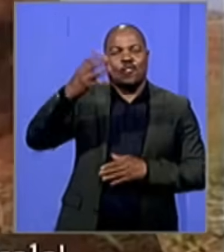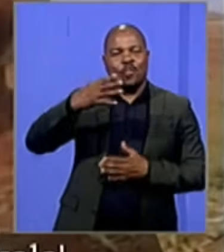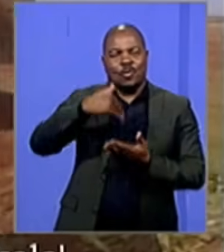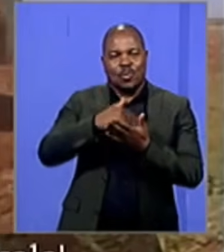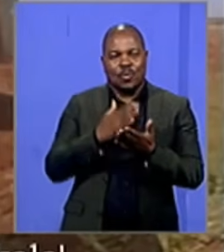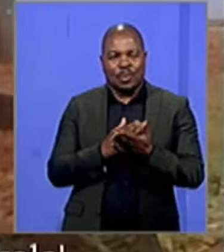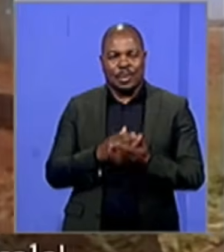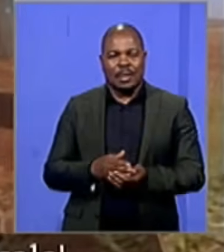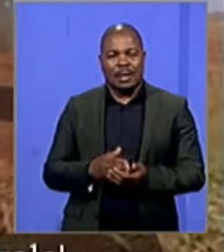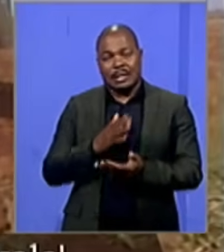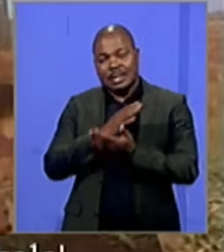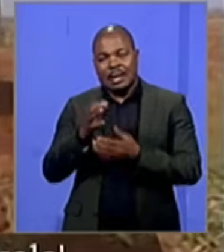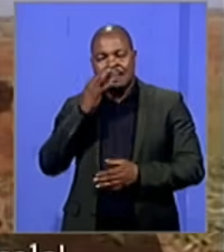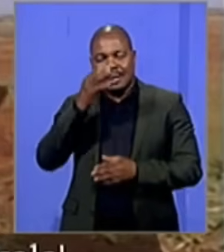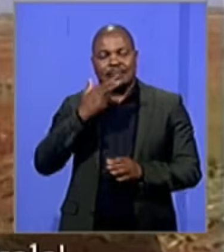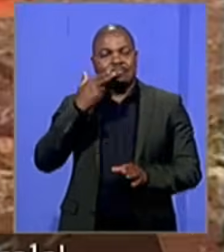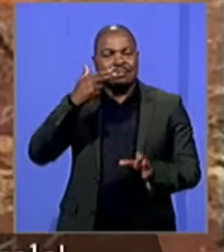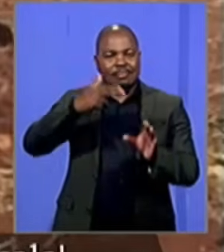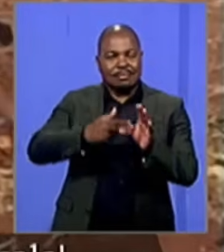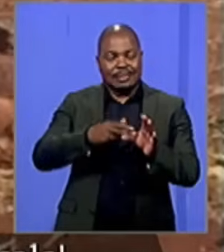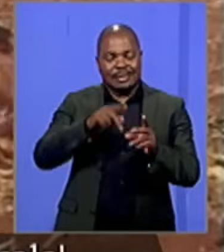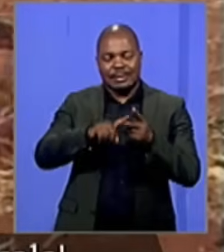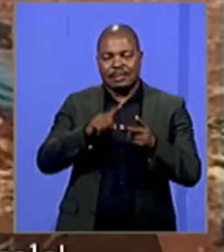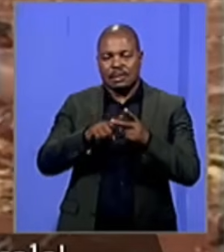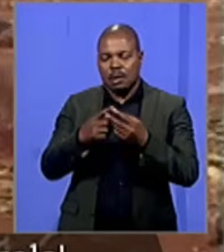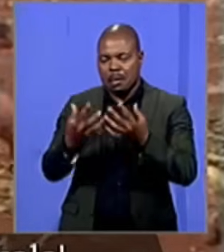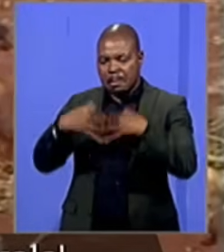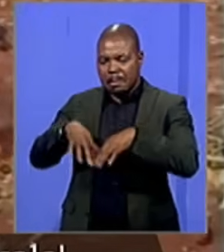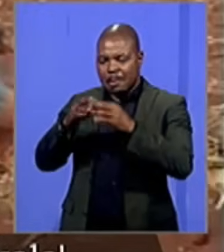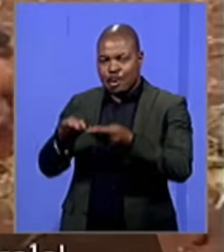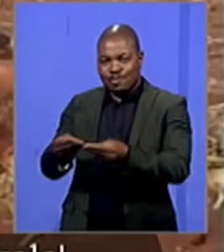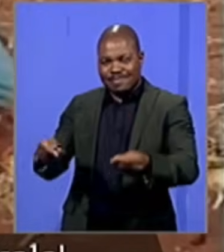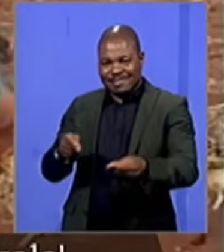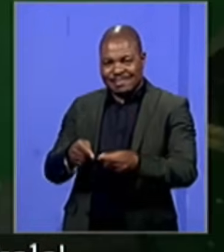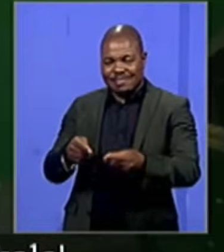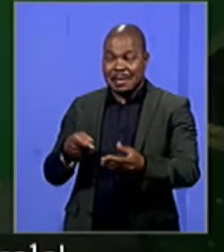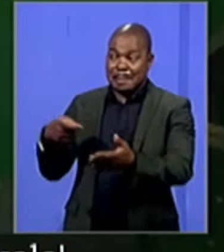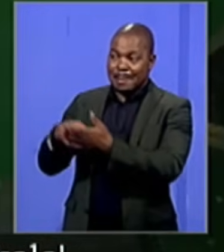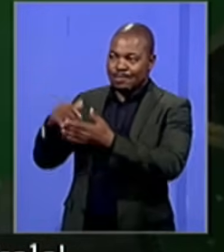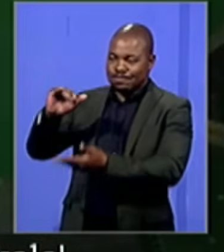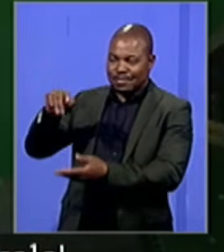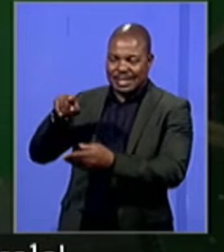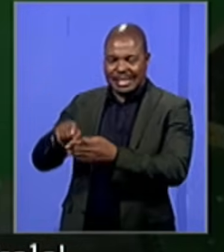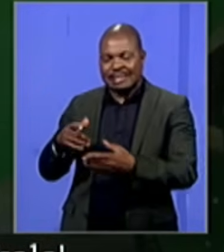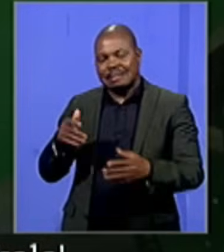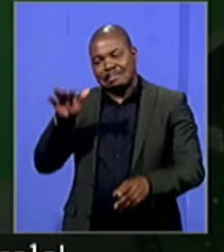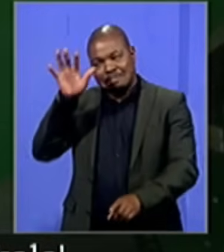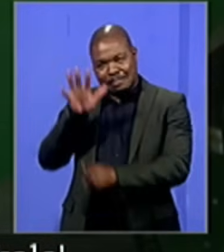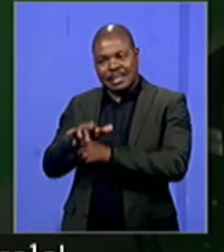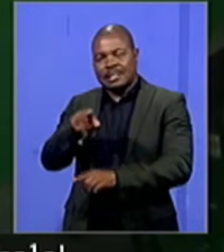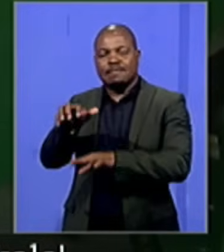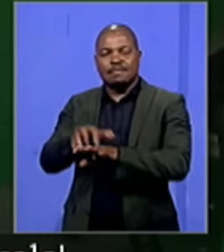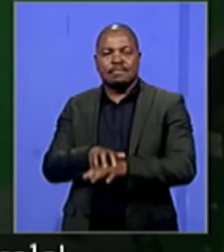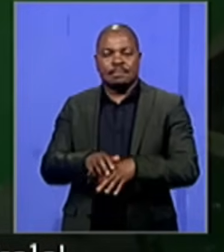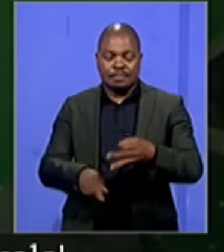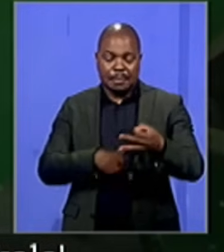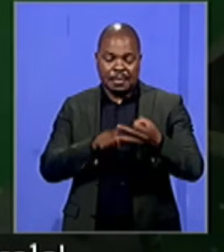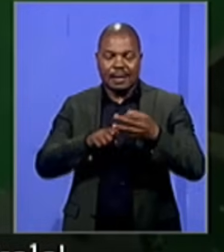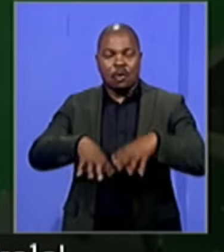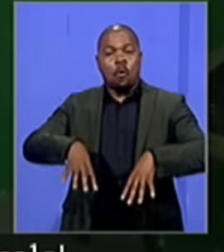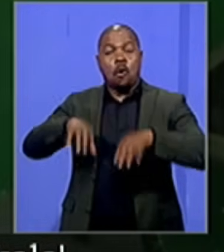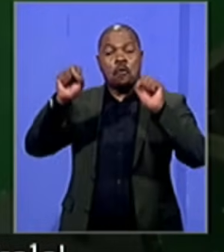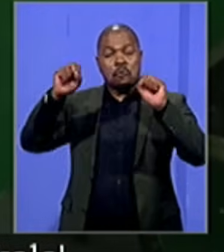ya godimo ga ditefelo tša diesel le dinontšha mobu di amile balemi gampe. Go tingwa gafetša ga motlakase le gona go